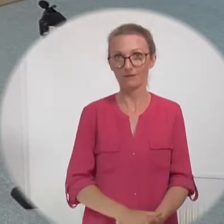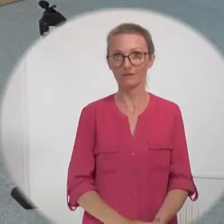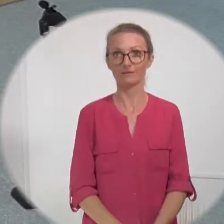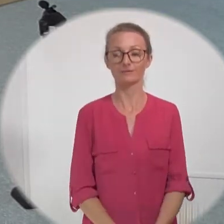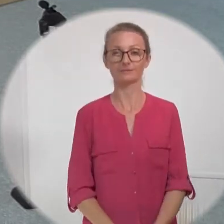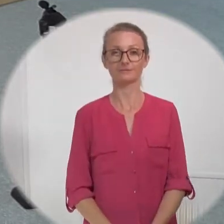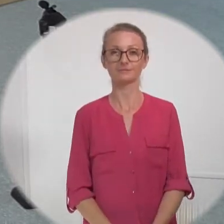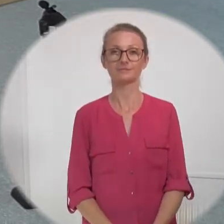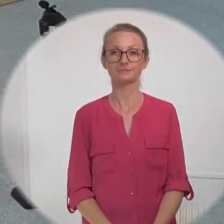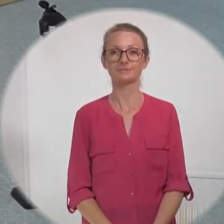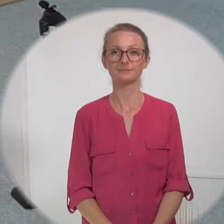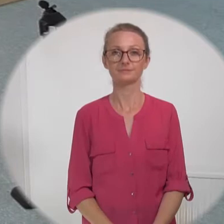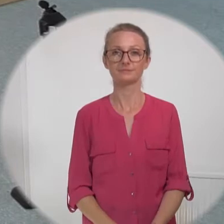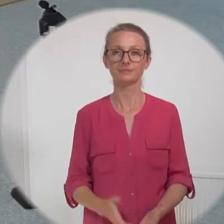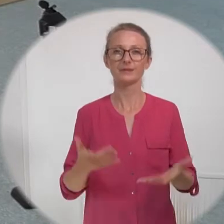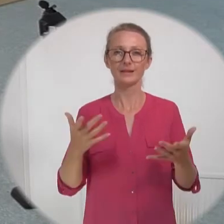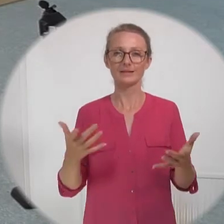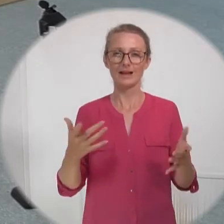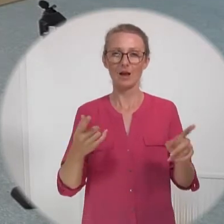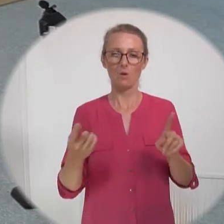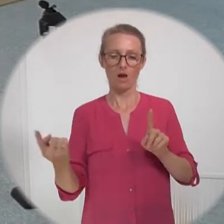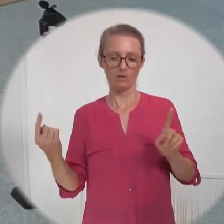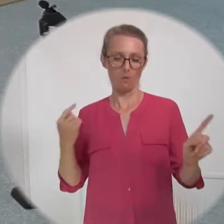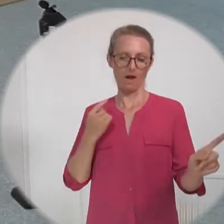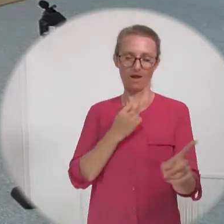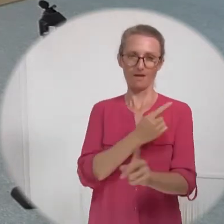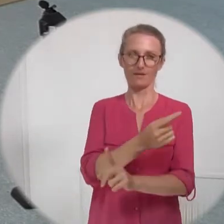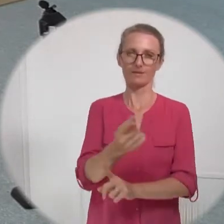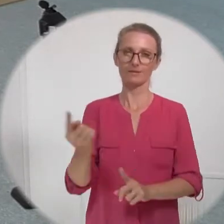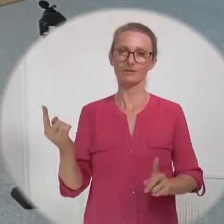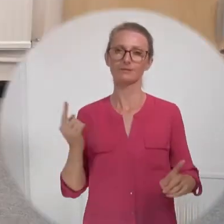Okay, we'll go in the other direction.